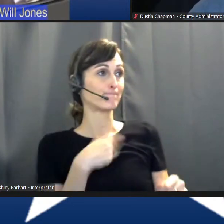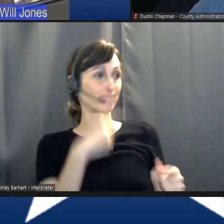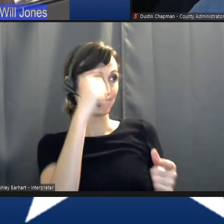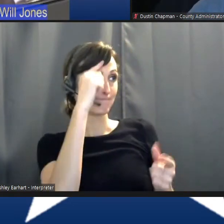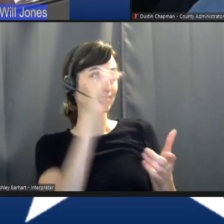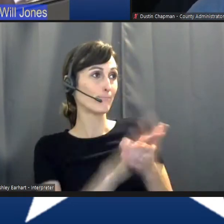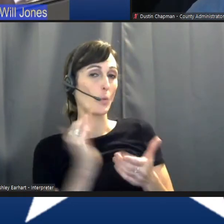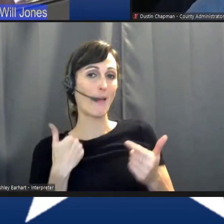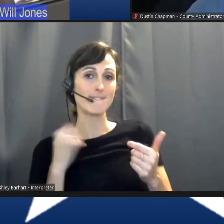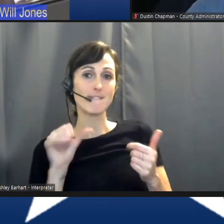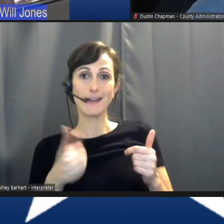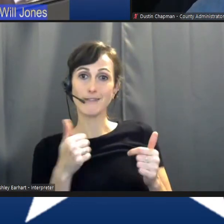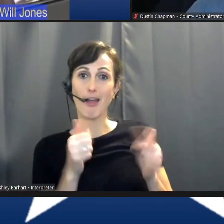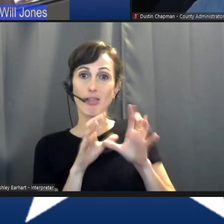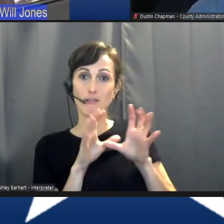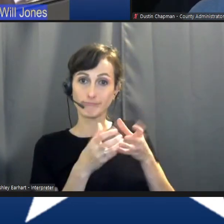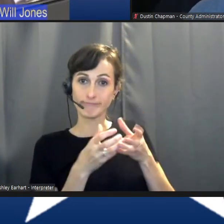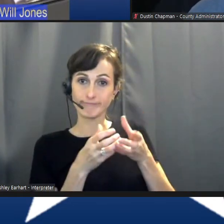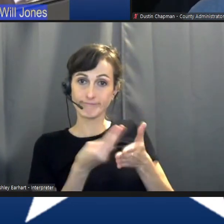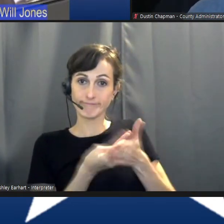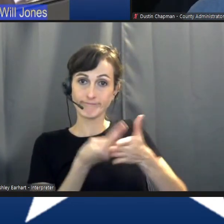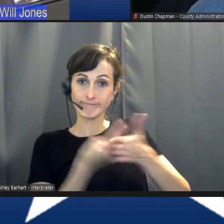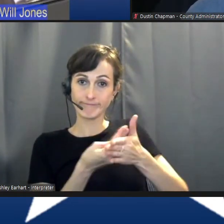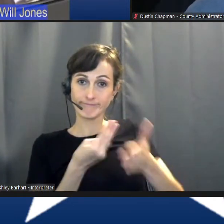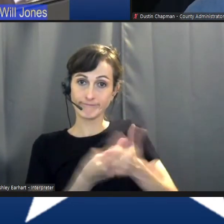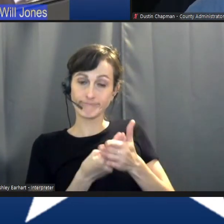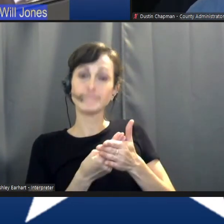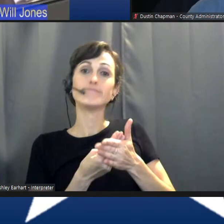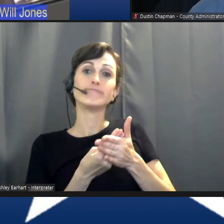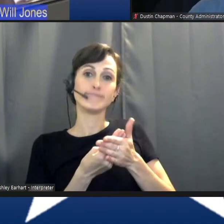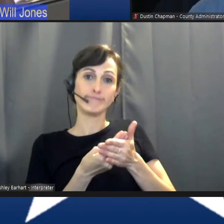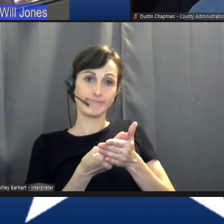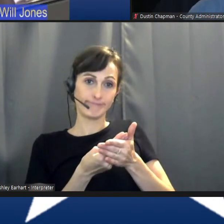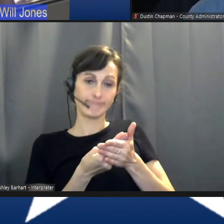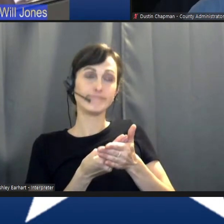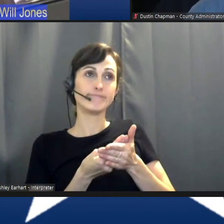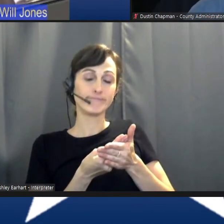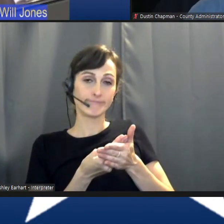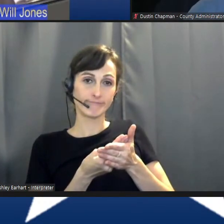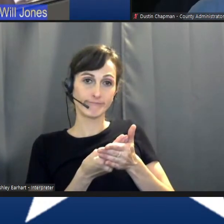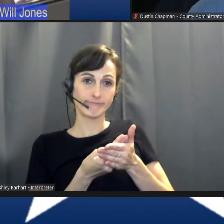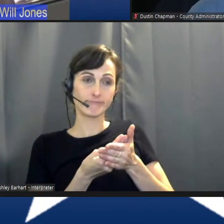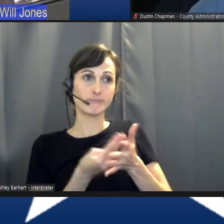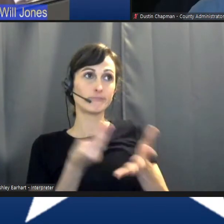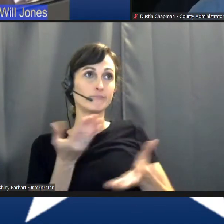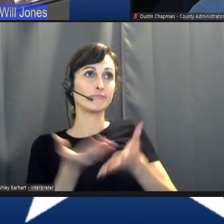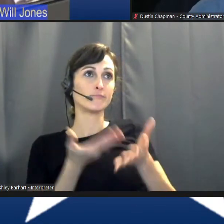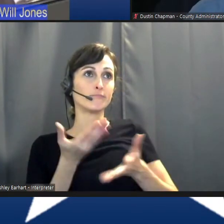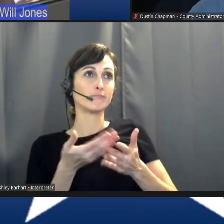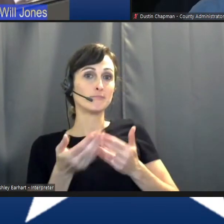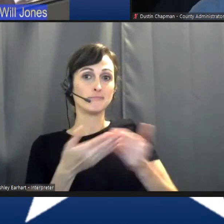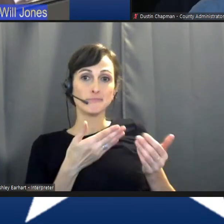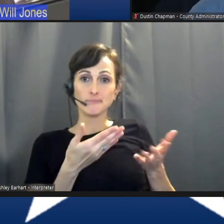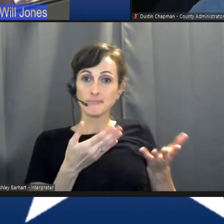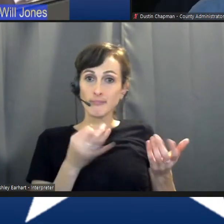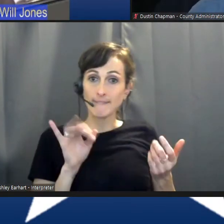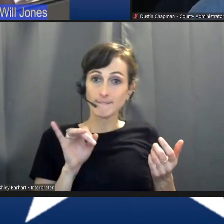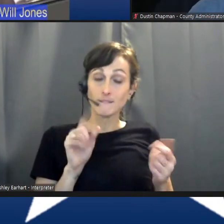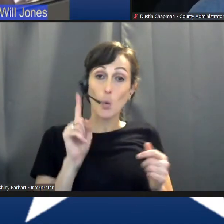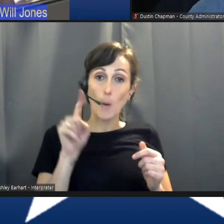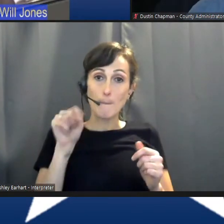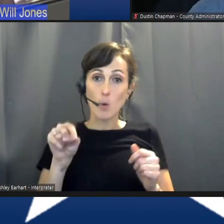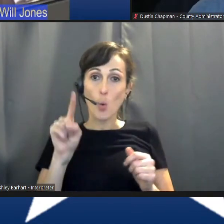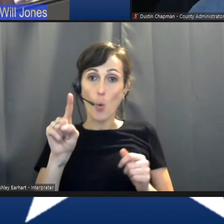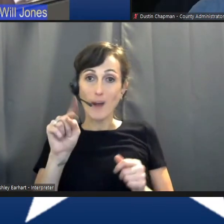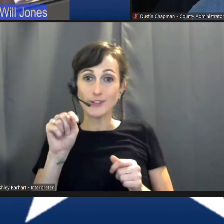infrastructure money. There's going to be another package of money that's whether it's 1.1